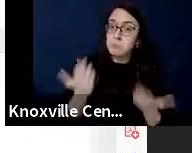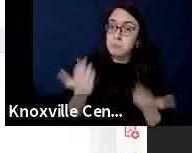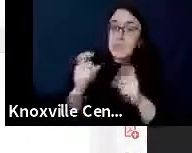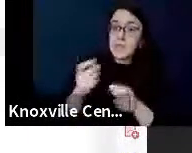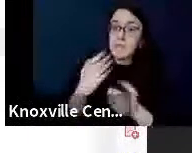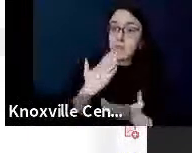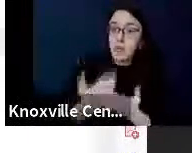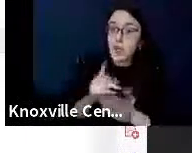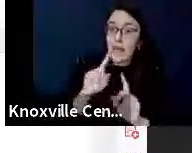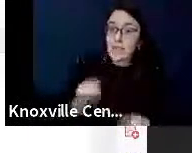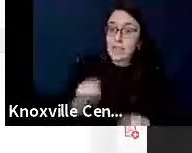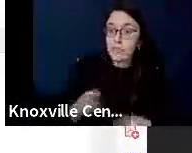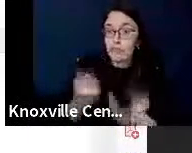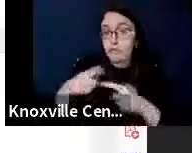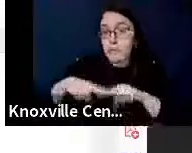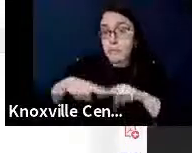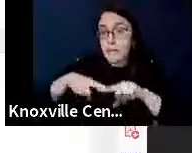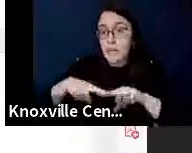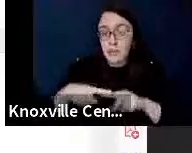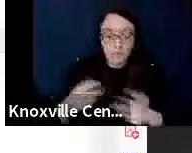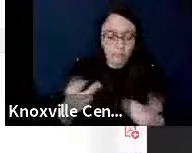Contemporaneous.